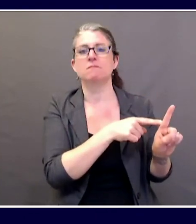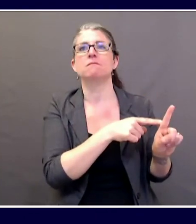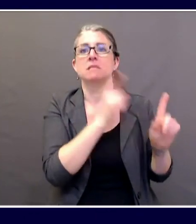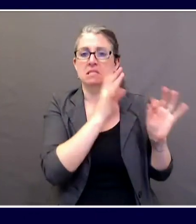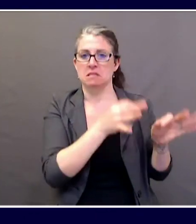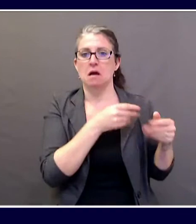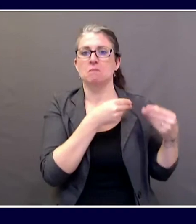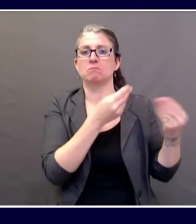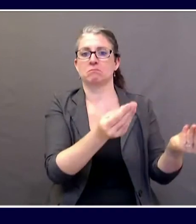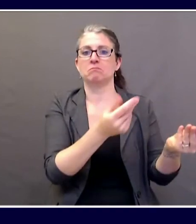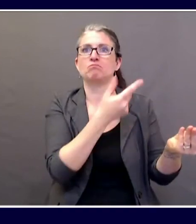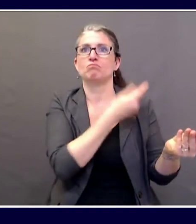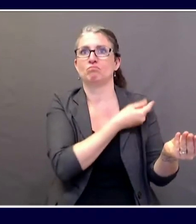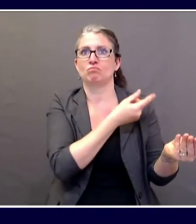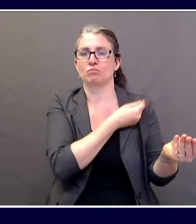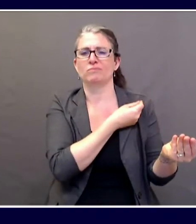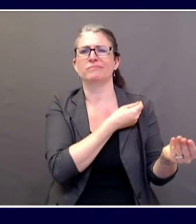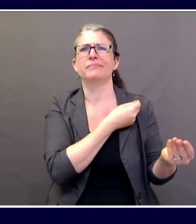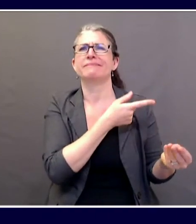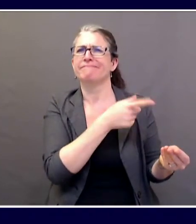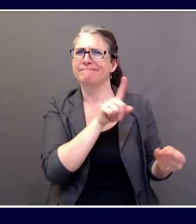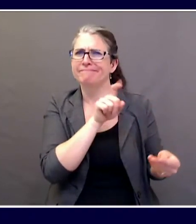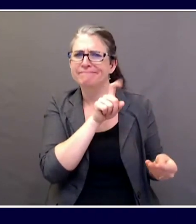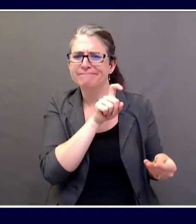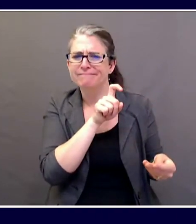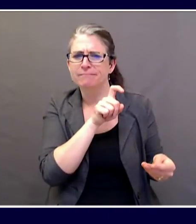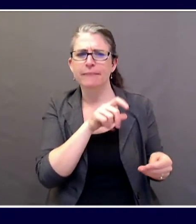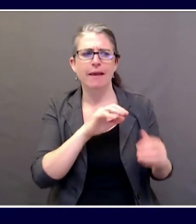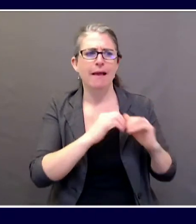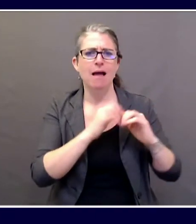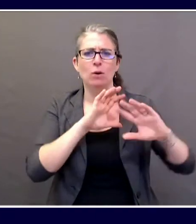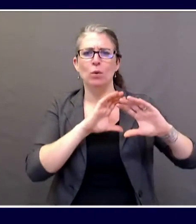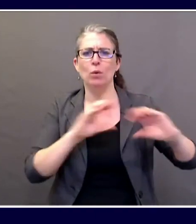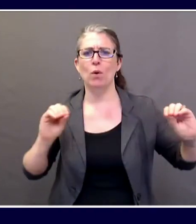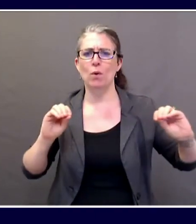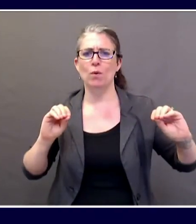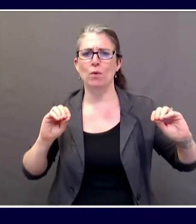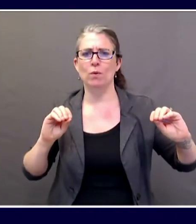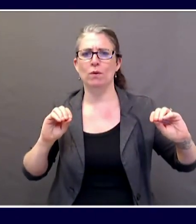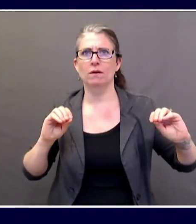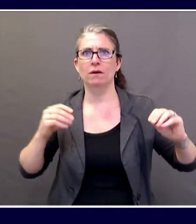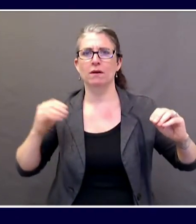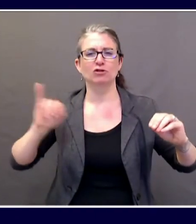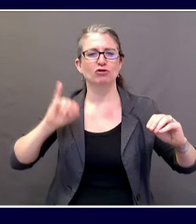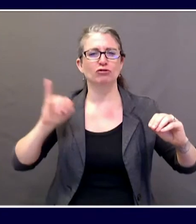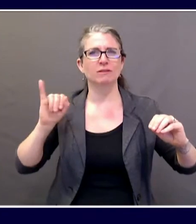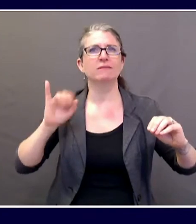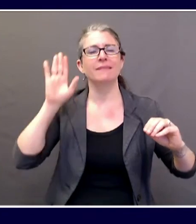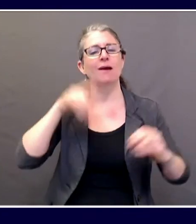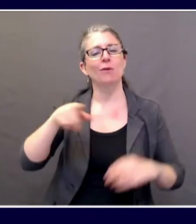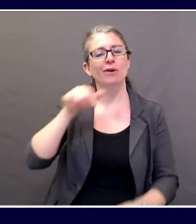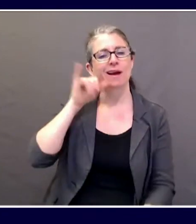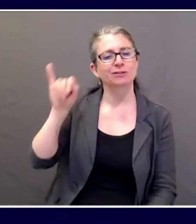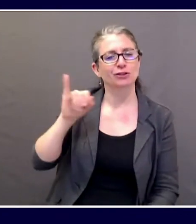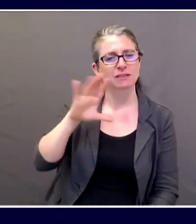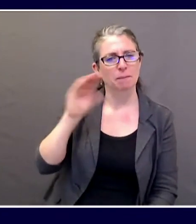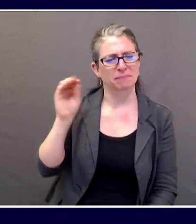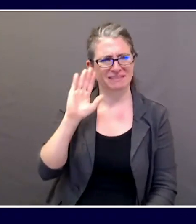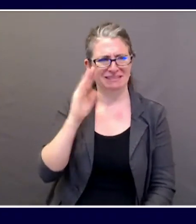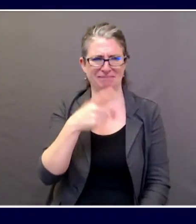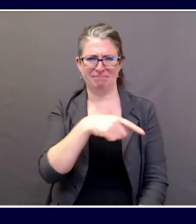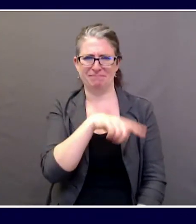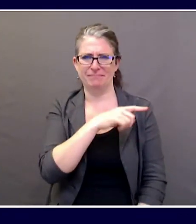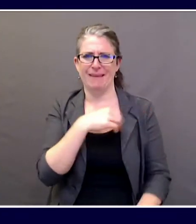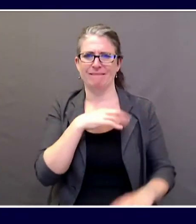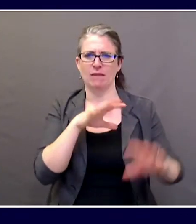copays. And I know you're not, the Department of Insurance, but I imagine you've probably heard this. And what